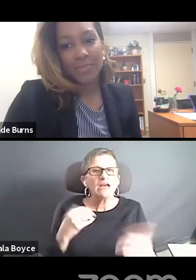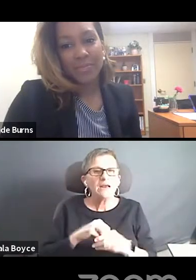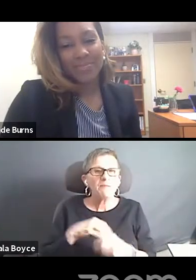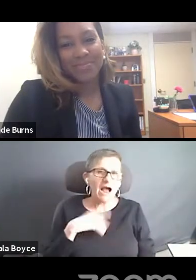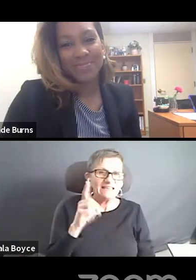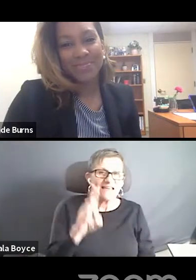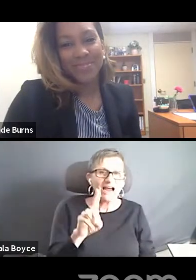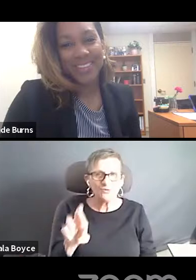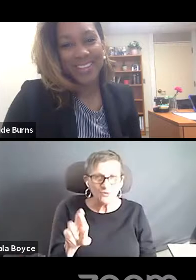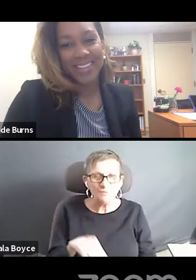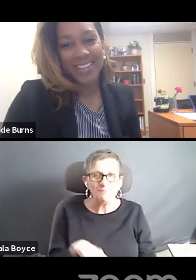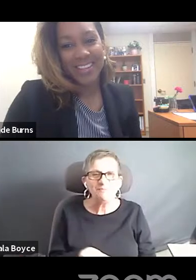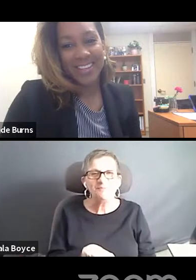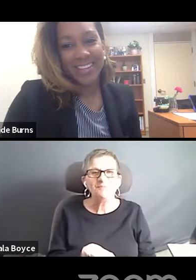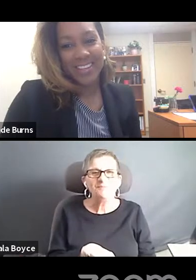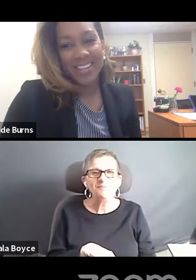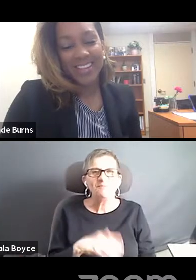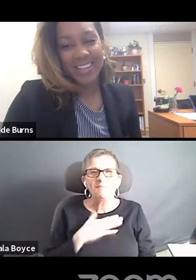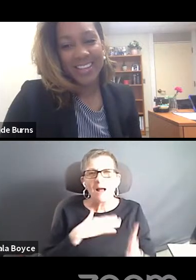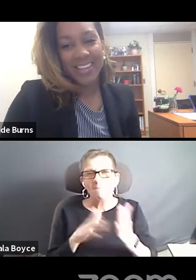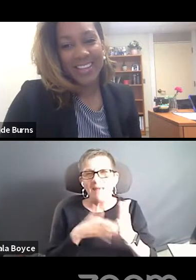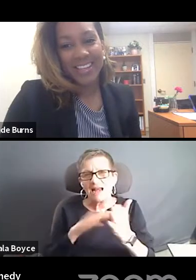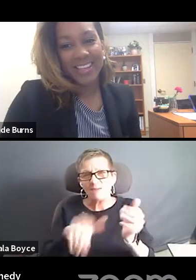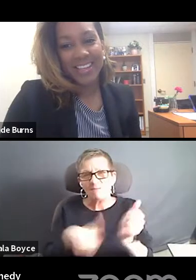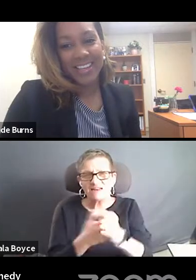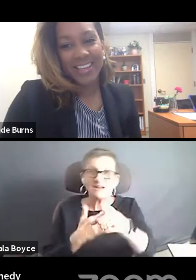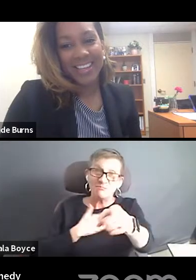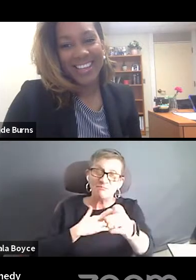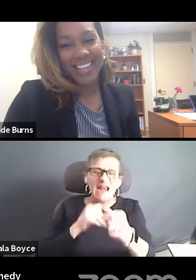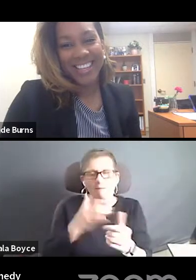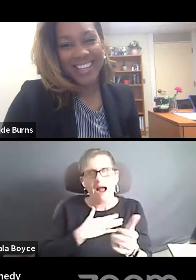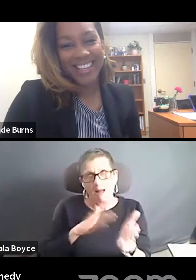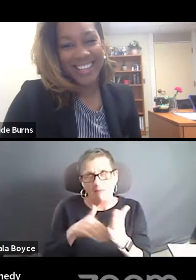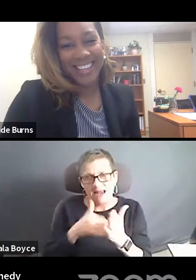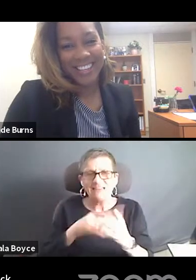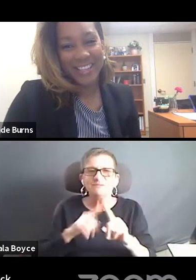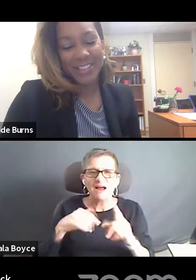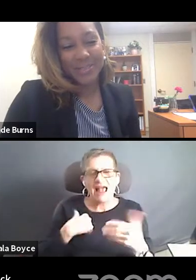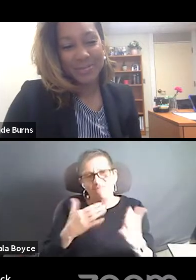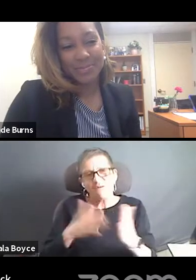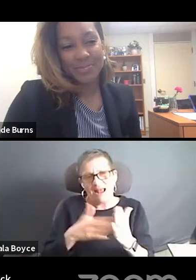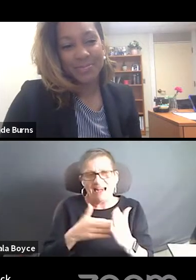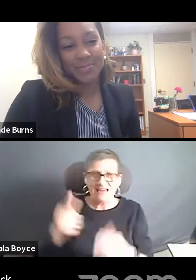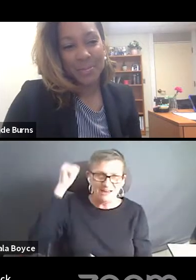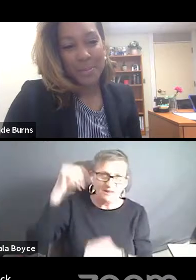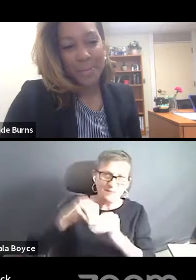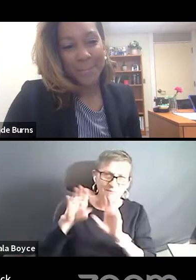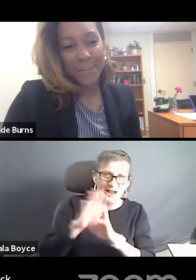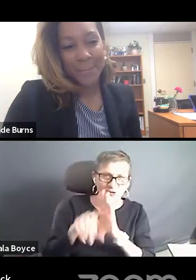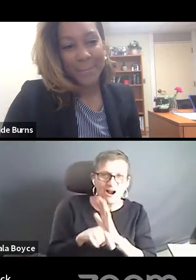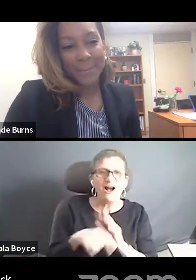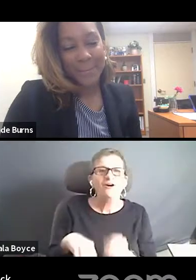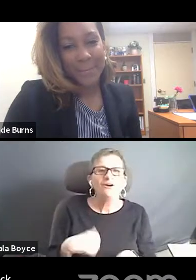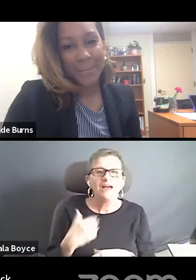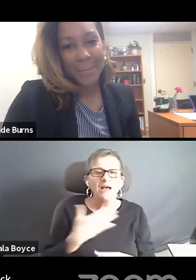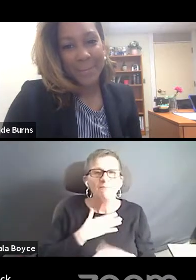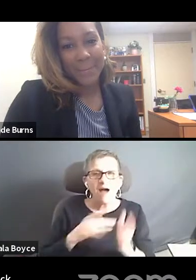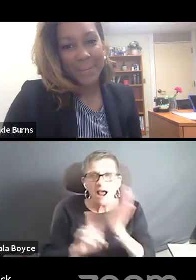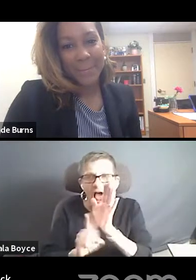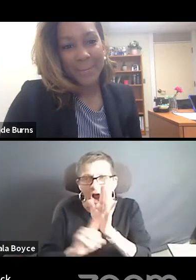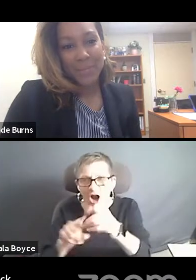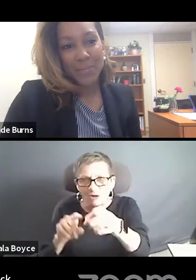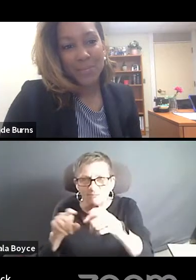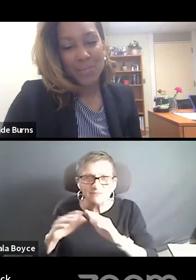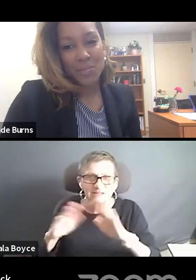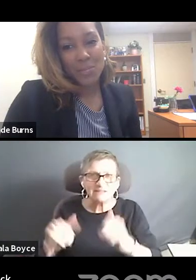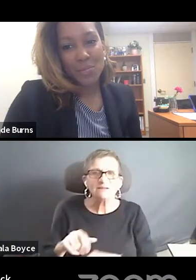room. My painting is in the back. It's not my painting, but I have an abstract painting in the background and my alarm system.